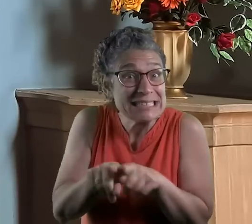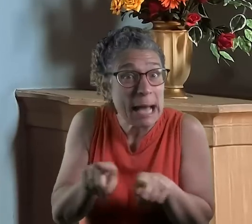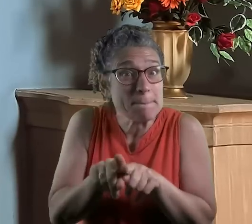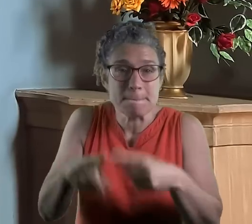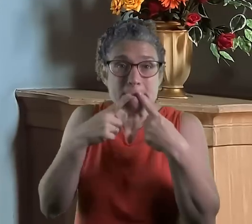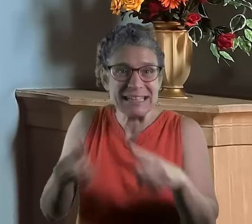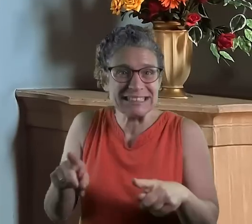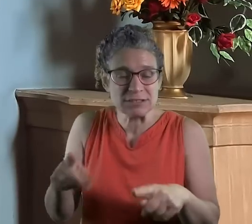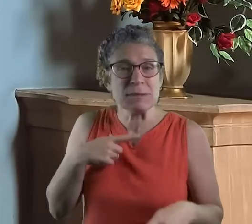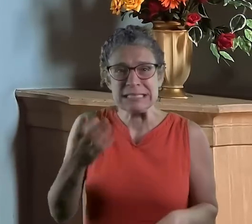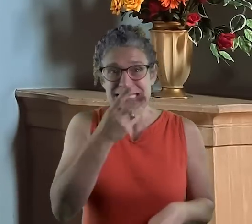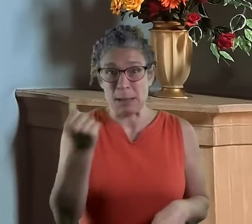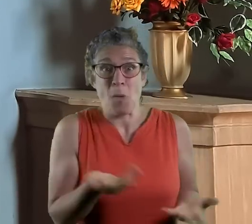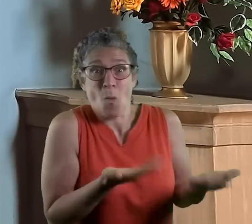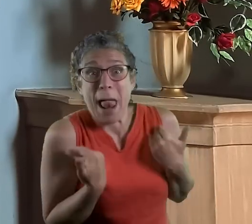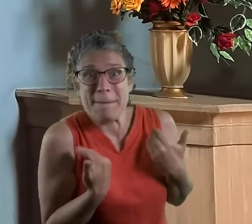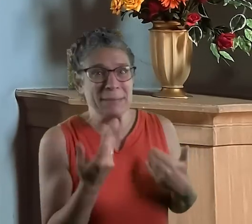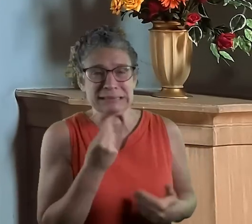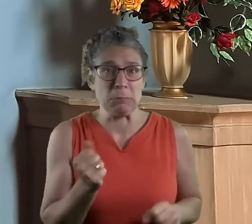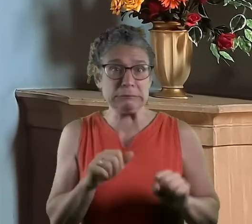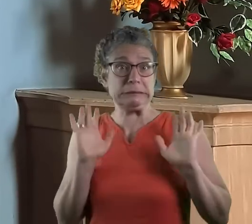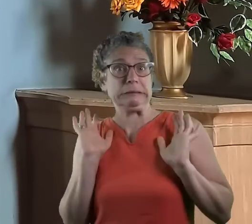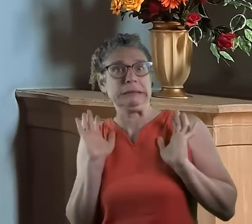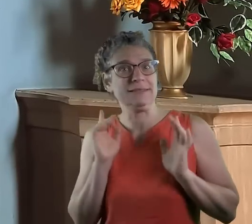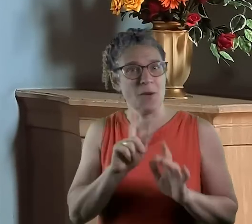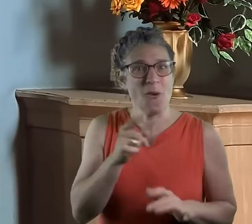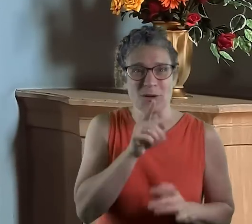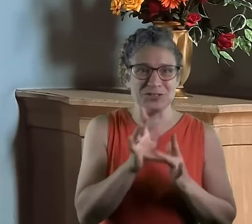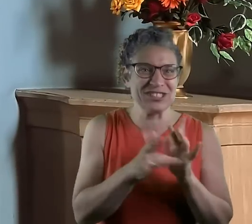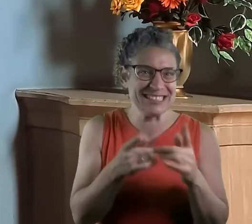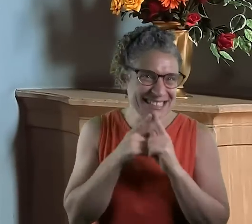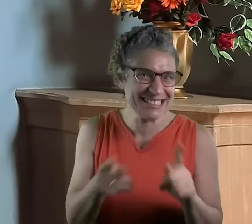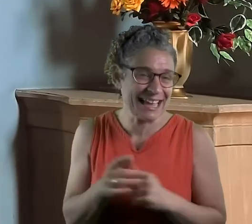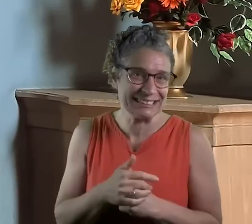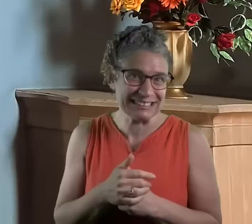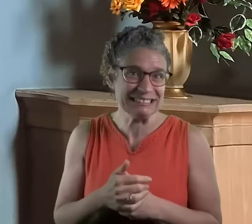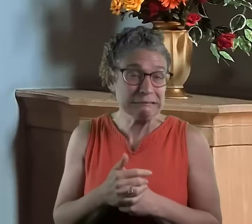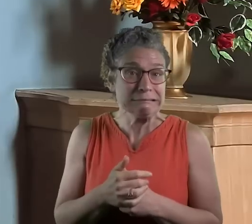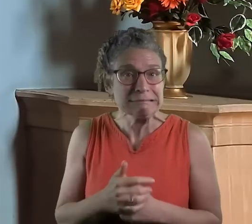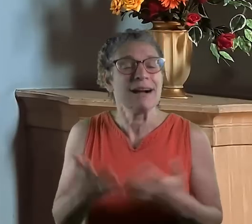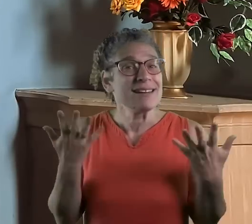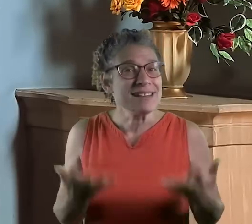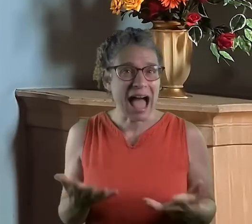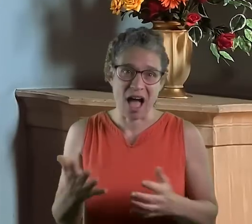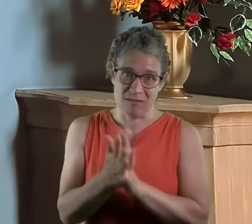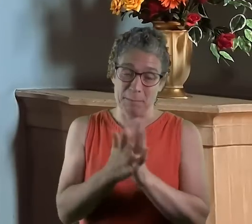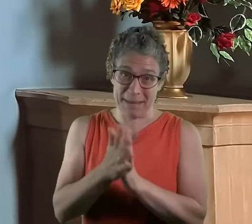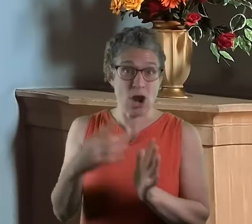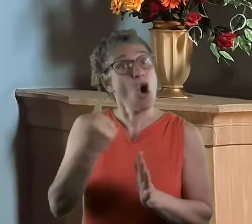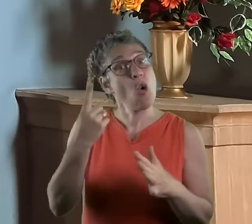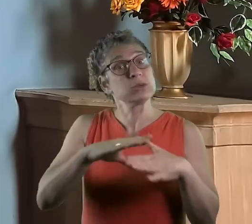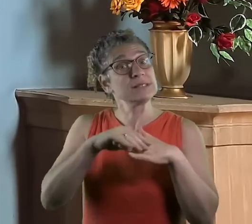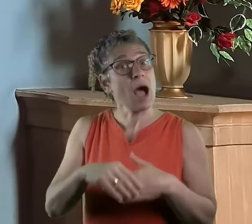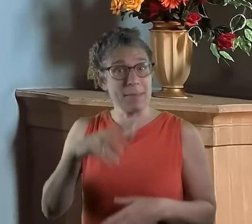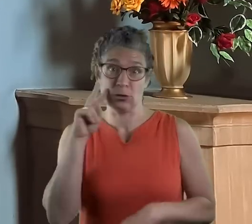both welcomed and rejected in equal measure. Inevitably, they will now face some